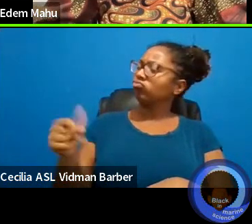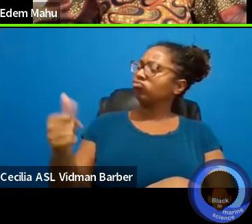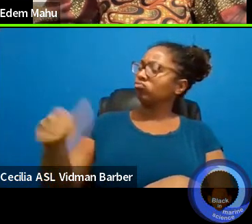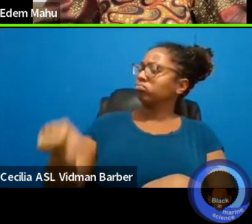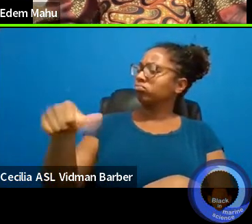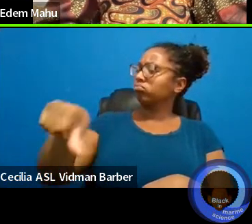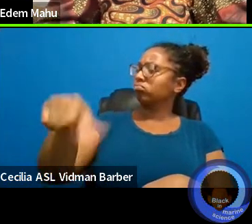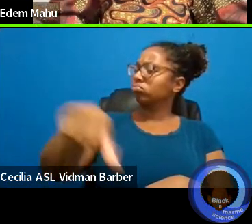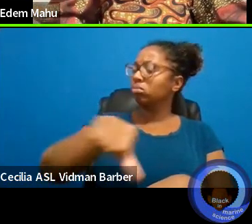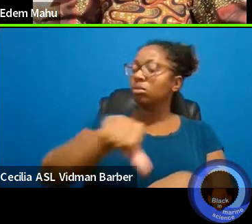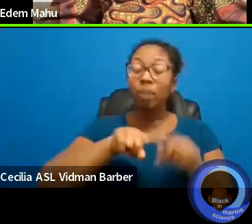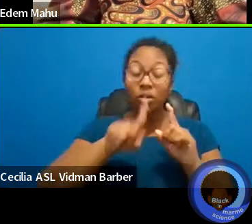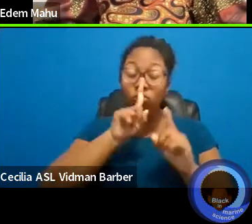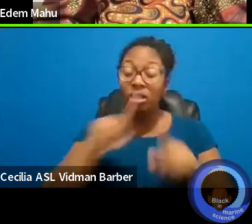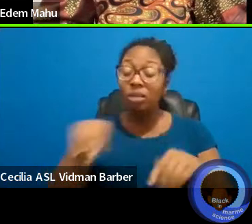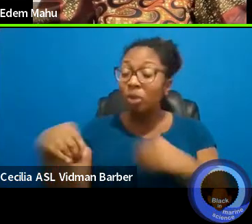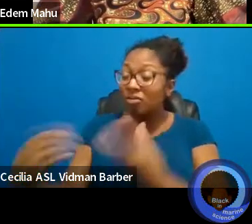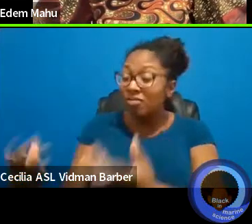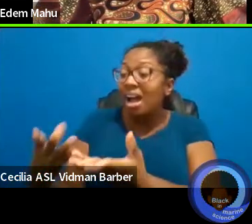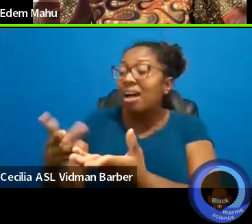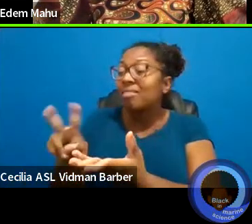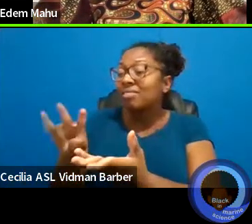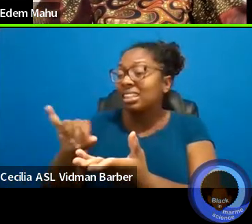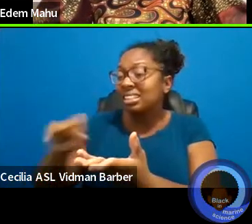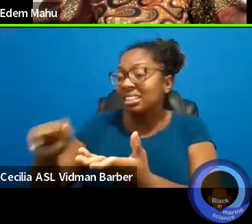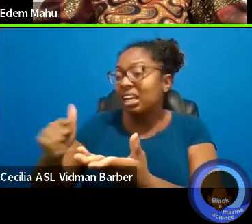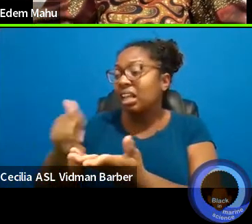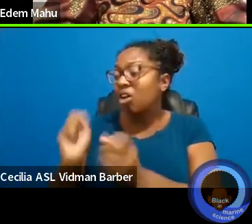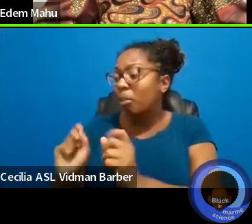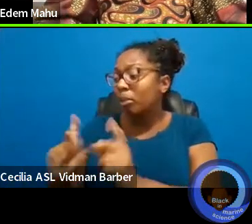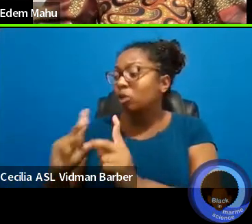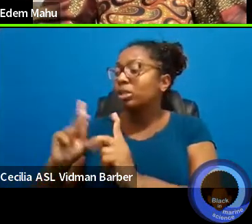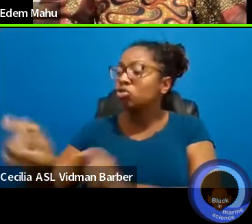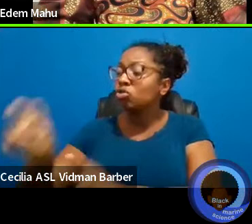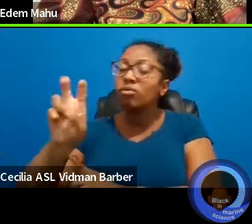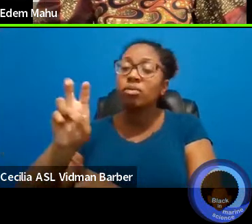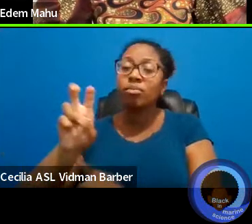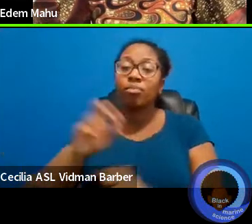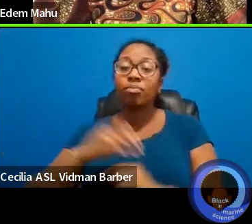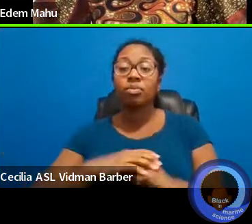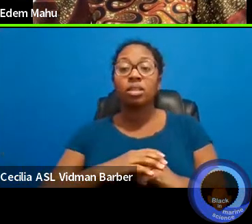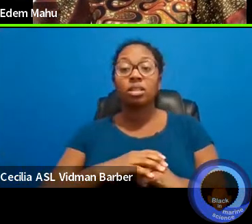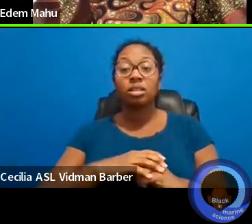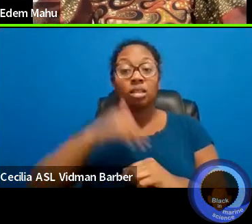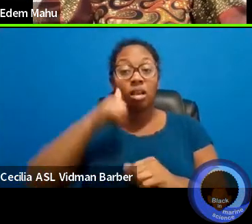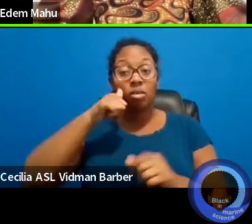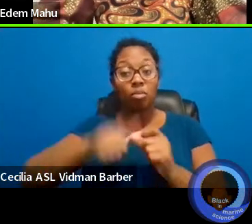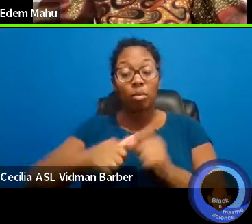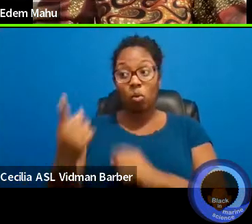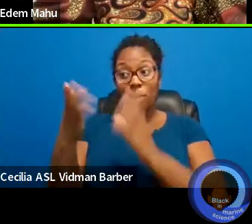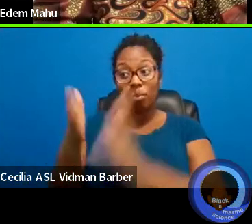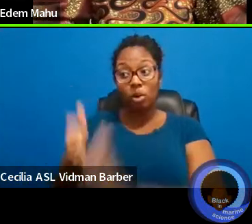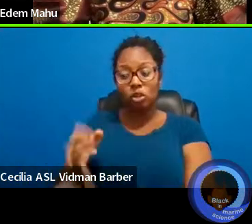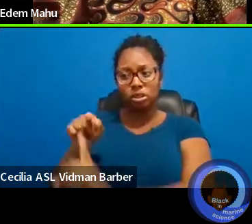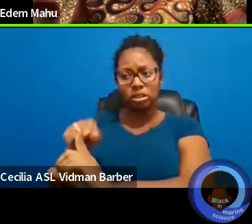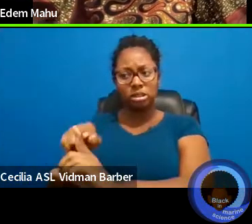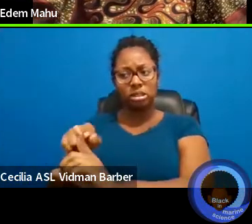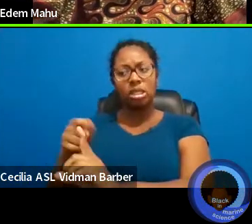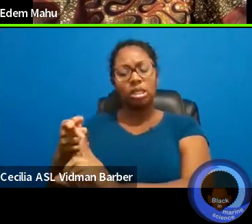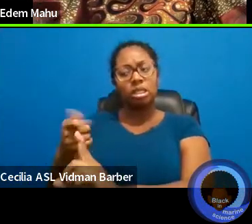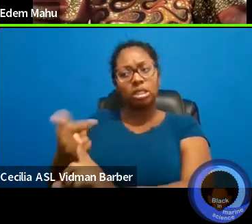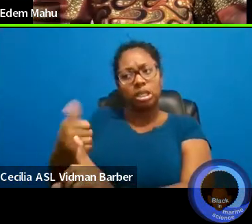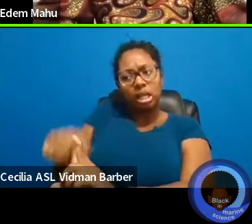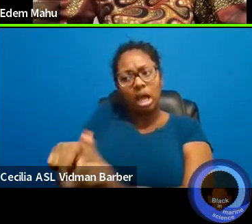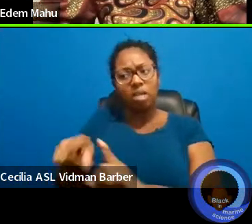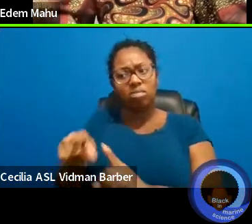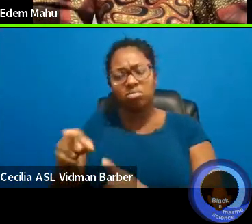to somebody's story, and the person said she was refused because they said she's never been abroad before. There is always a first